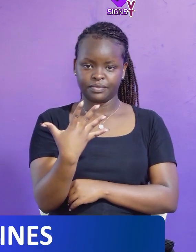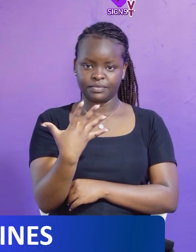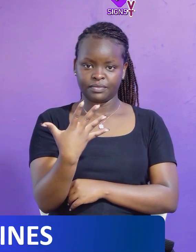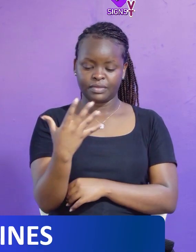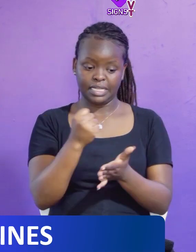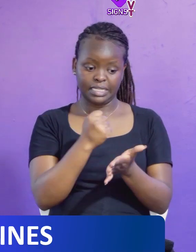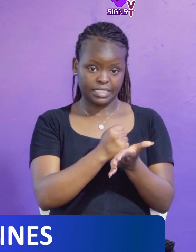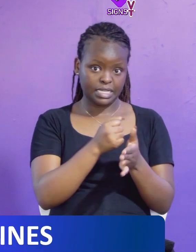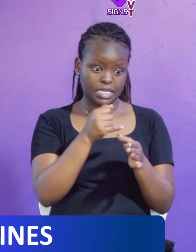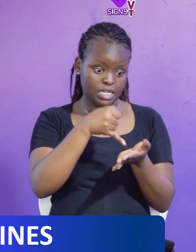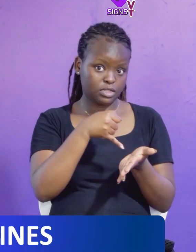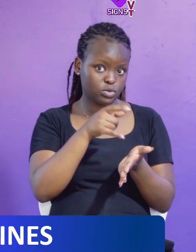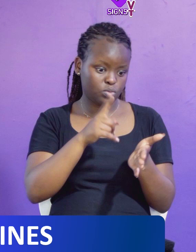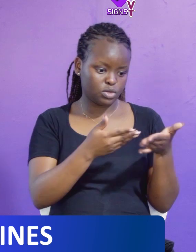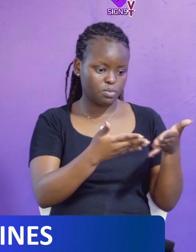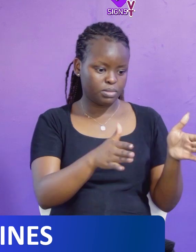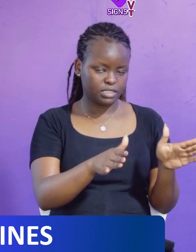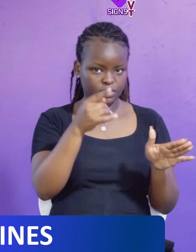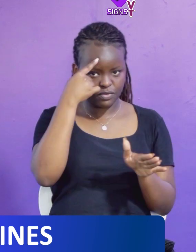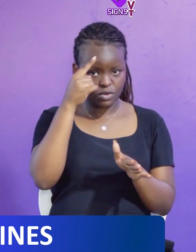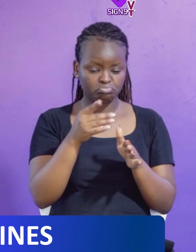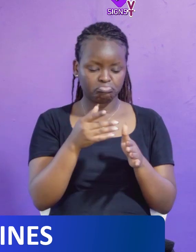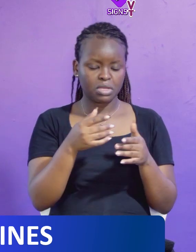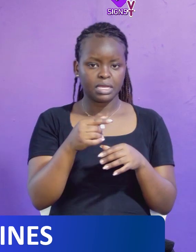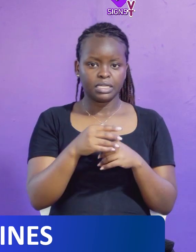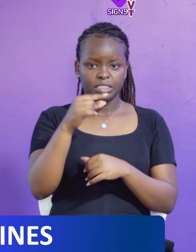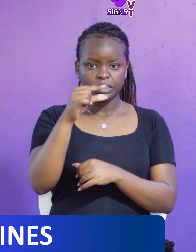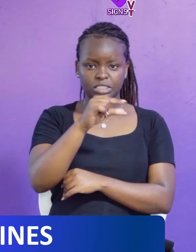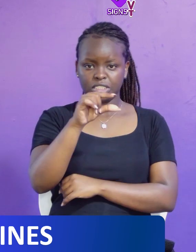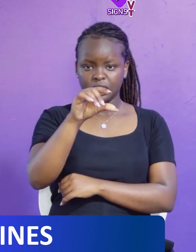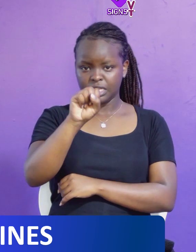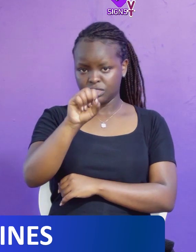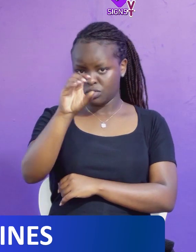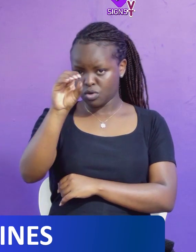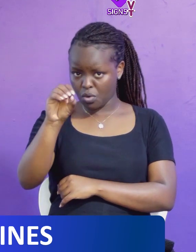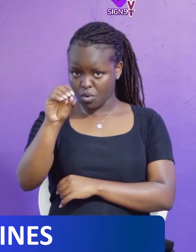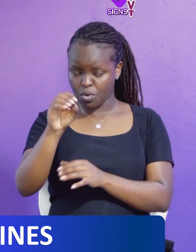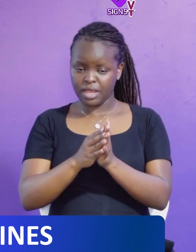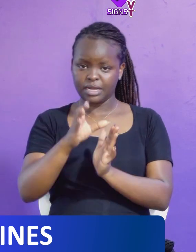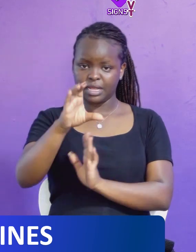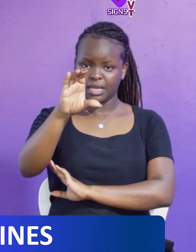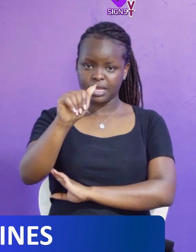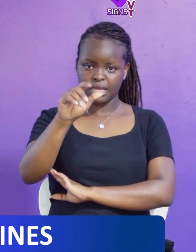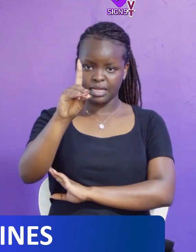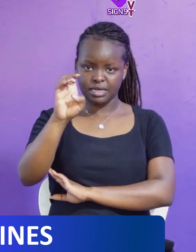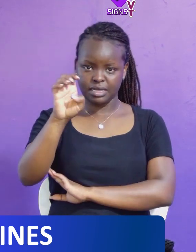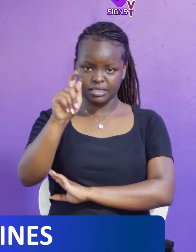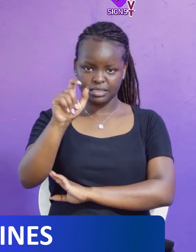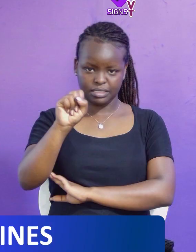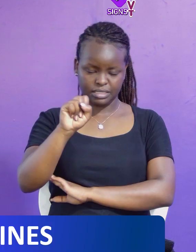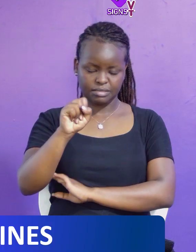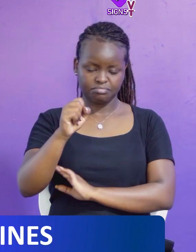intake includes openings for General Service Officer, GSO, and cadets, specialist